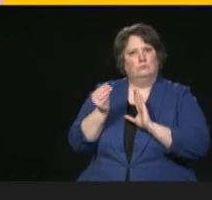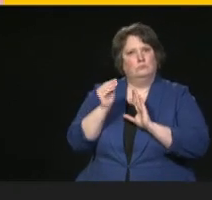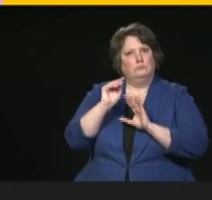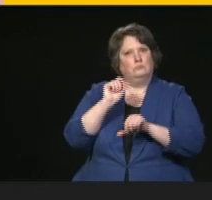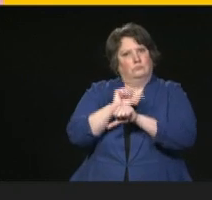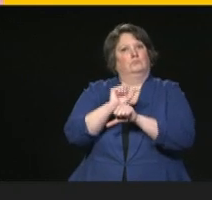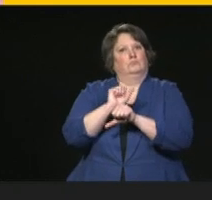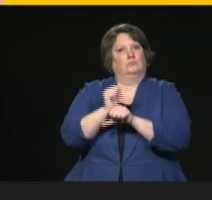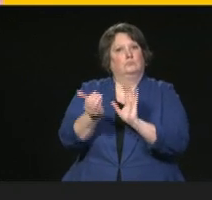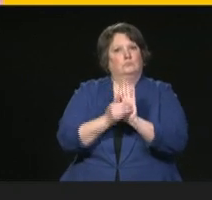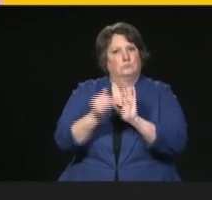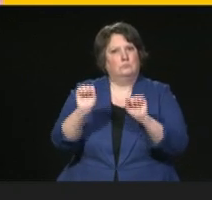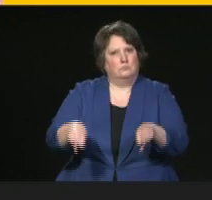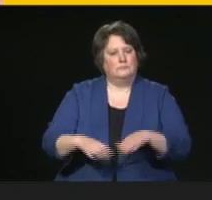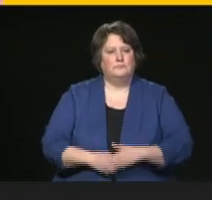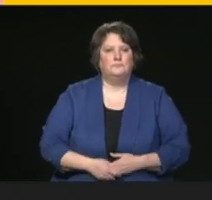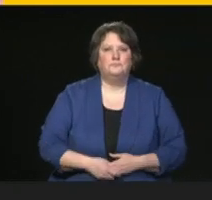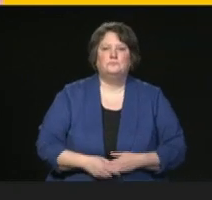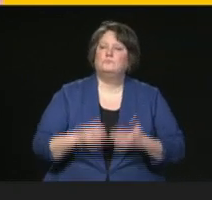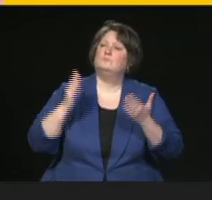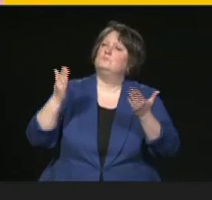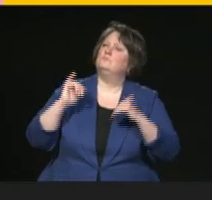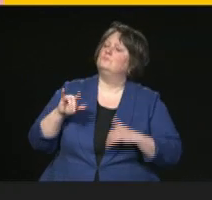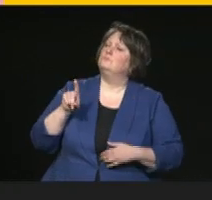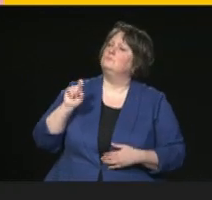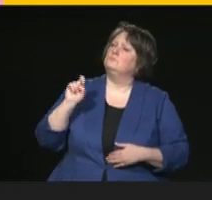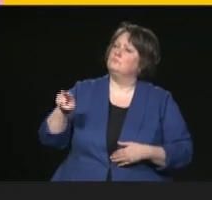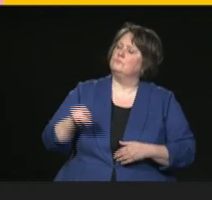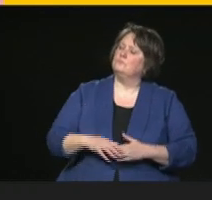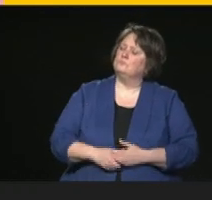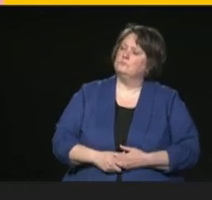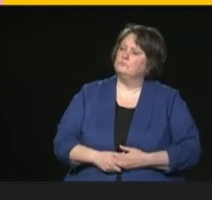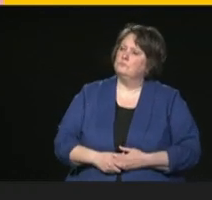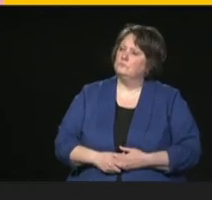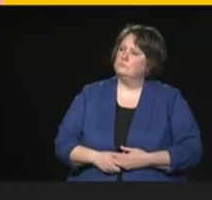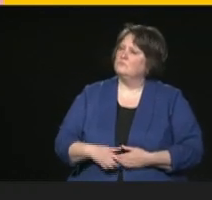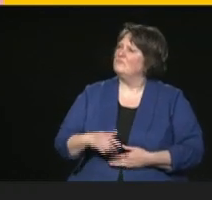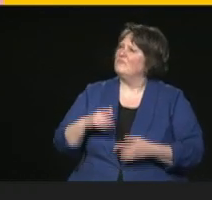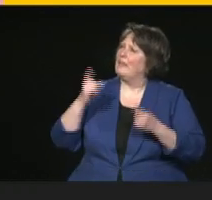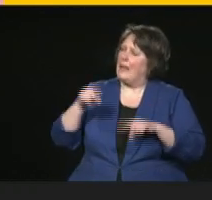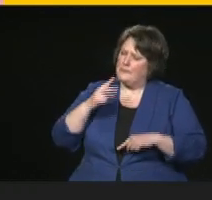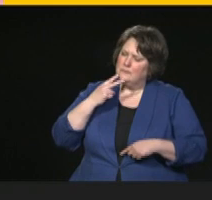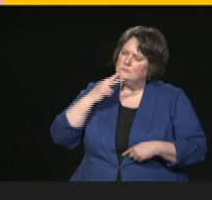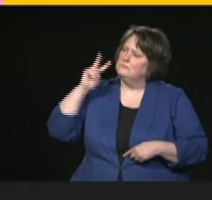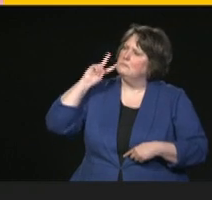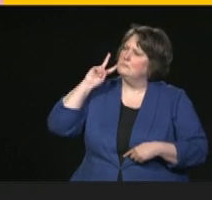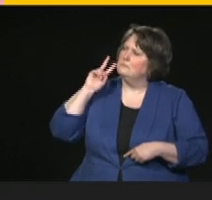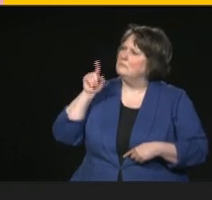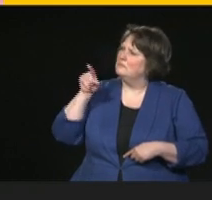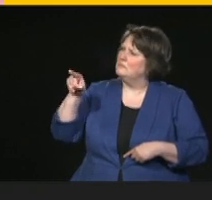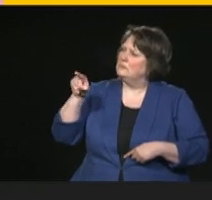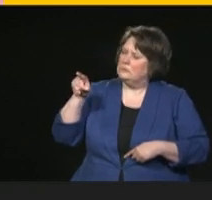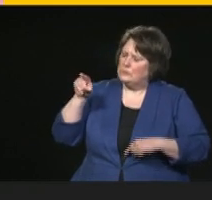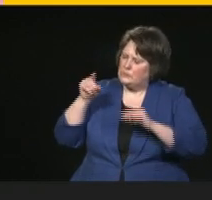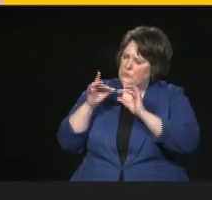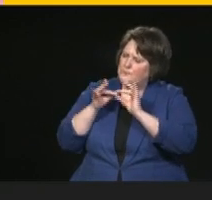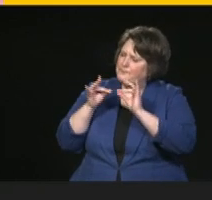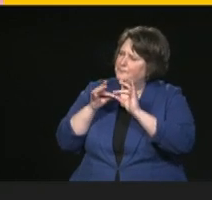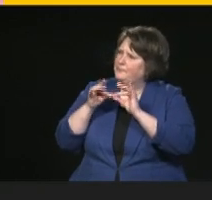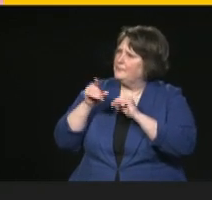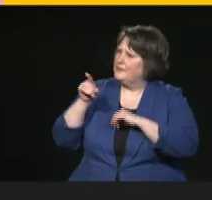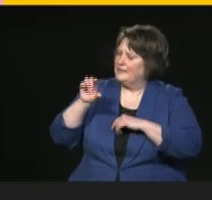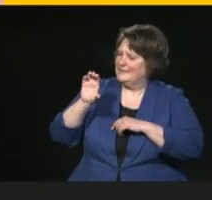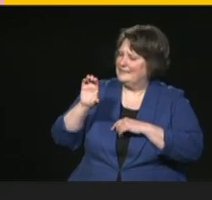My question is, 2 days ago, you said that the CERB would allow companies